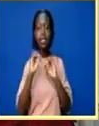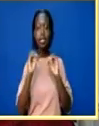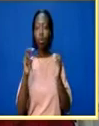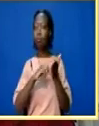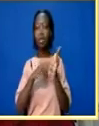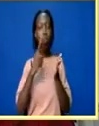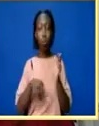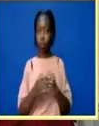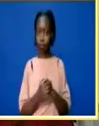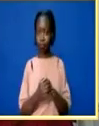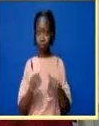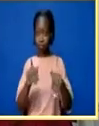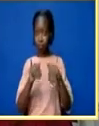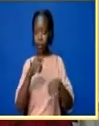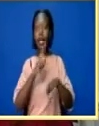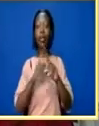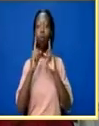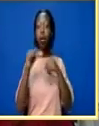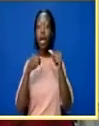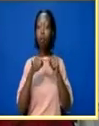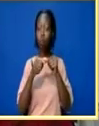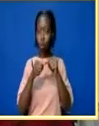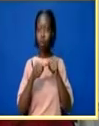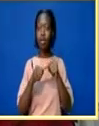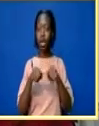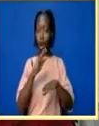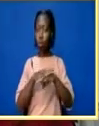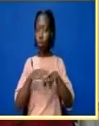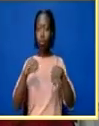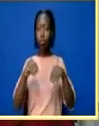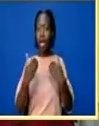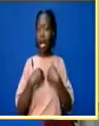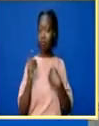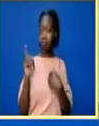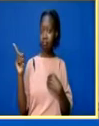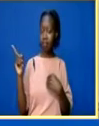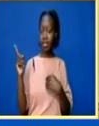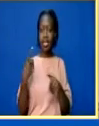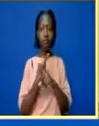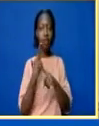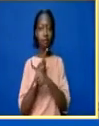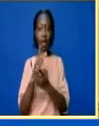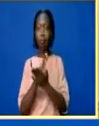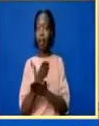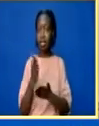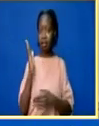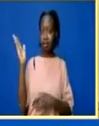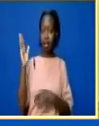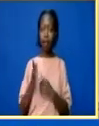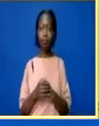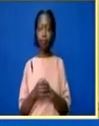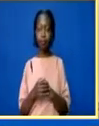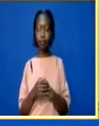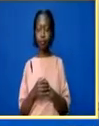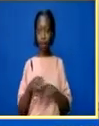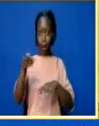fertile soil, mm-hmm. remember we have the ground. Mm-hmm. It has layers, mm-hmm. of soil. Mm-hmm. The top part, mm-hmm. we